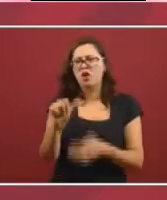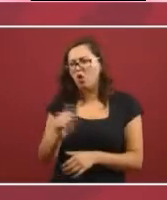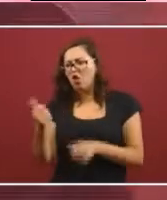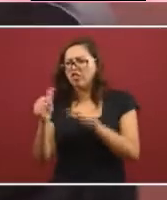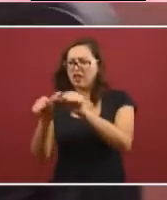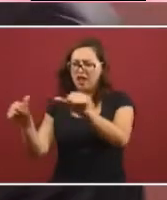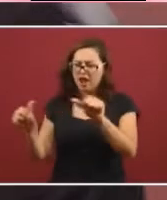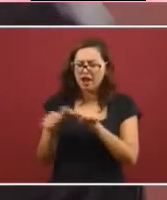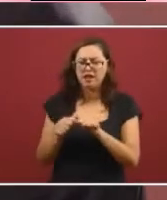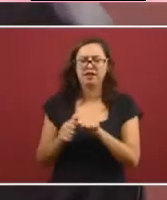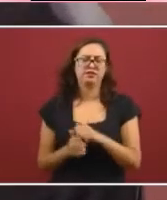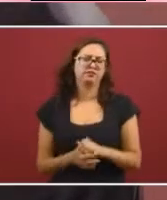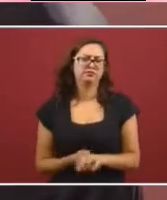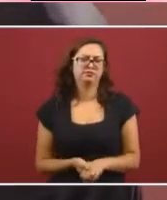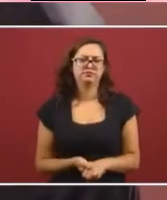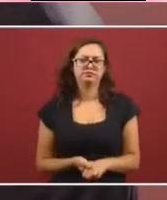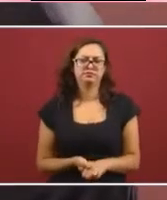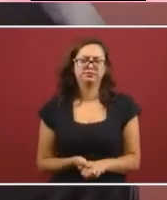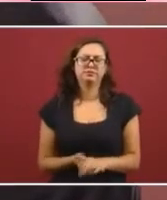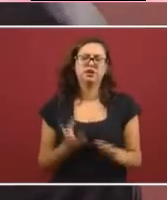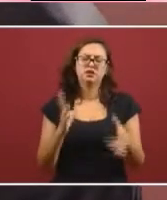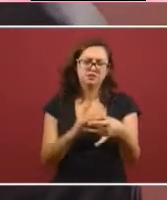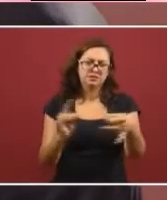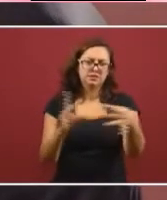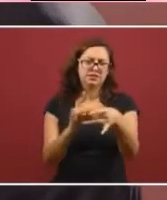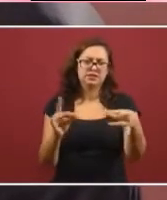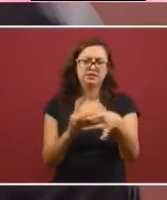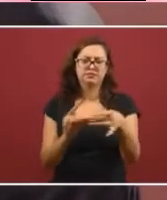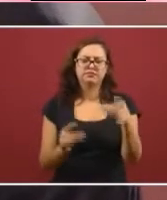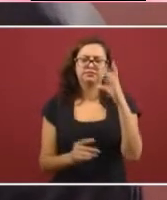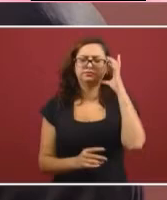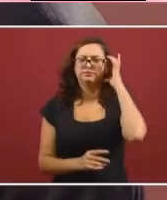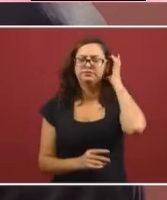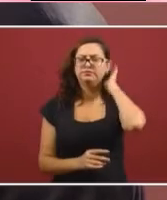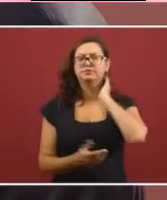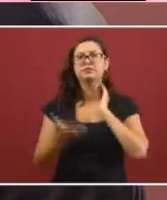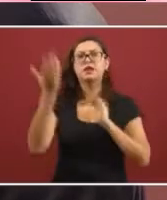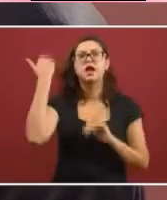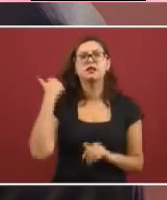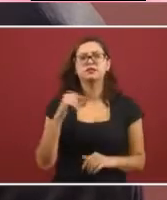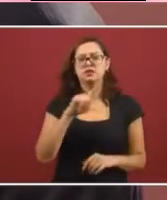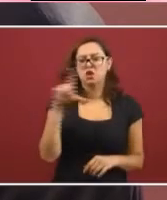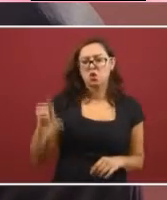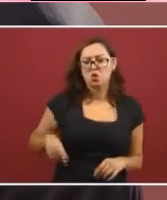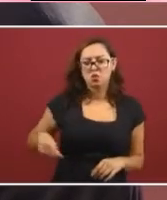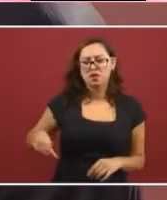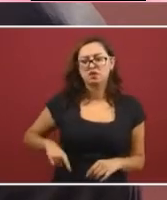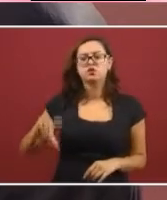these other matters. But I used to explain, the government used to contract.